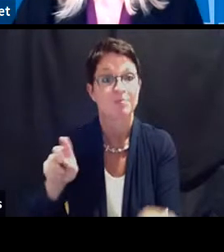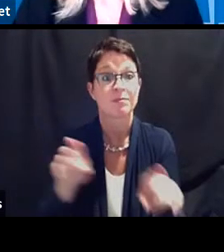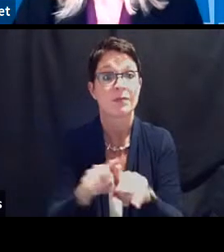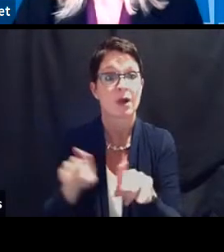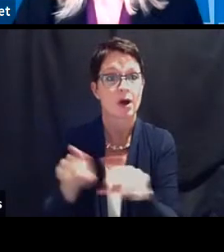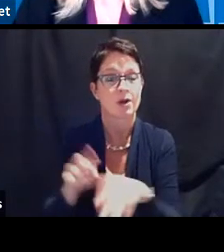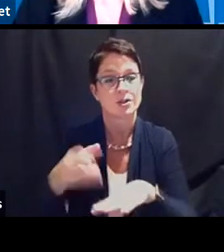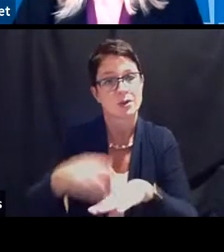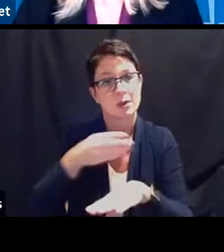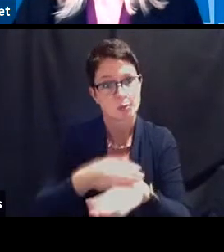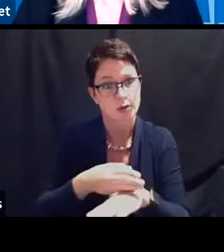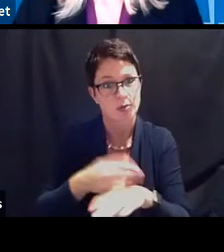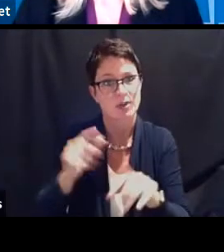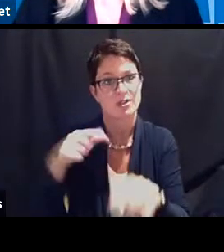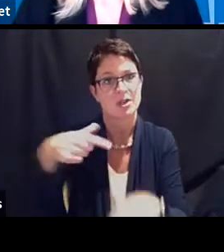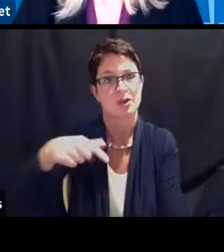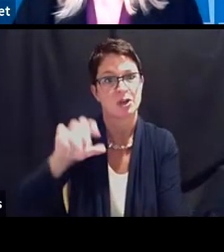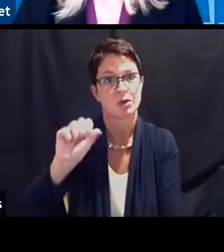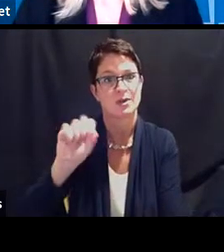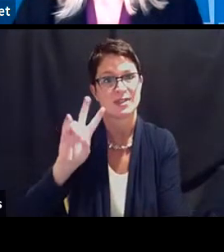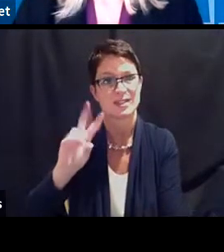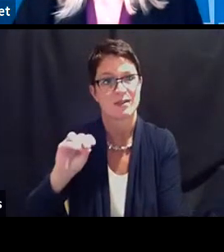also improvements to the Q70 bus.